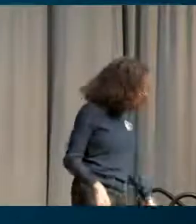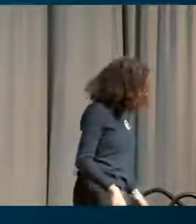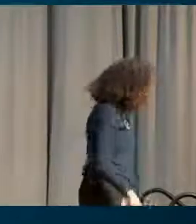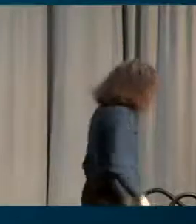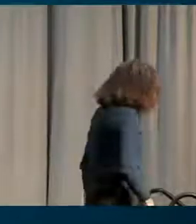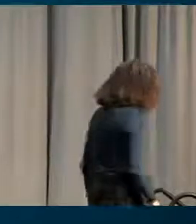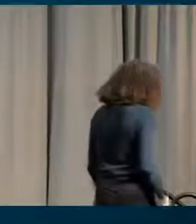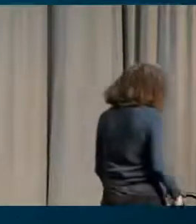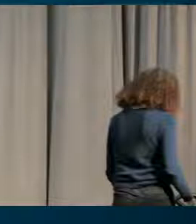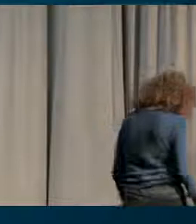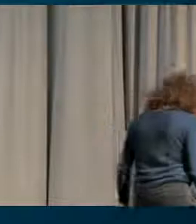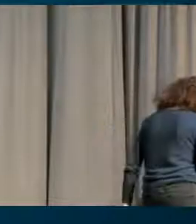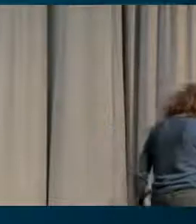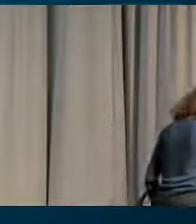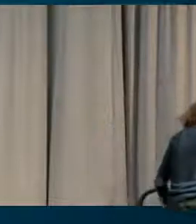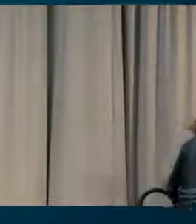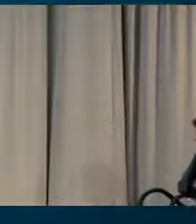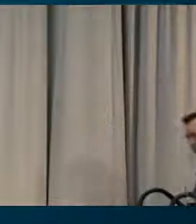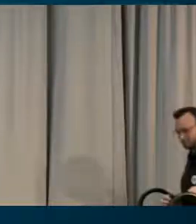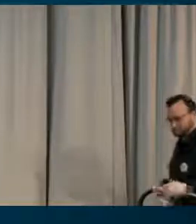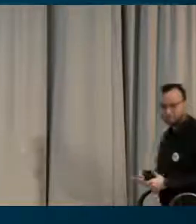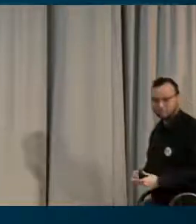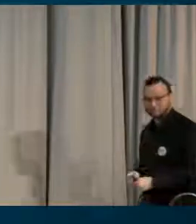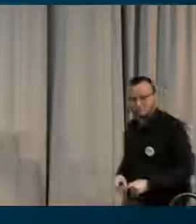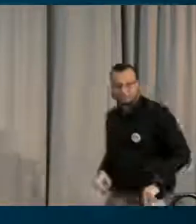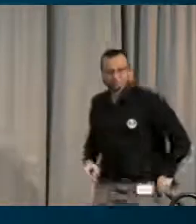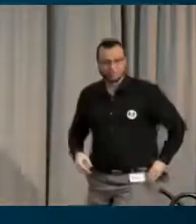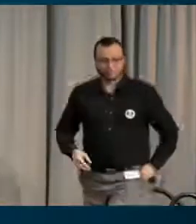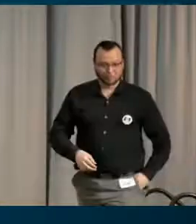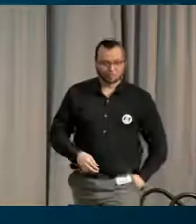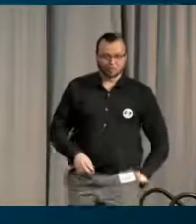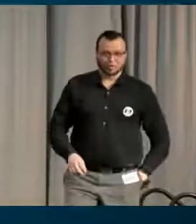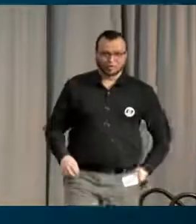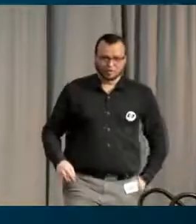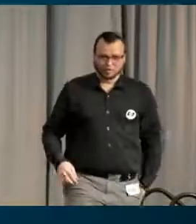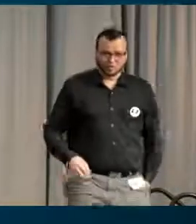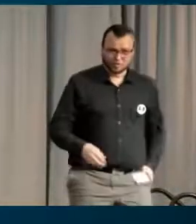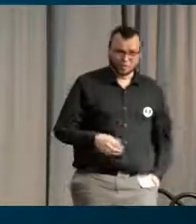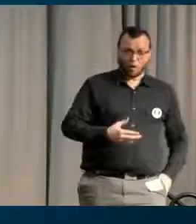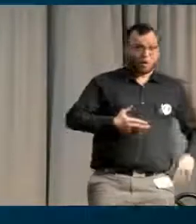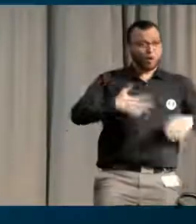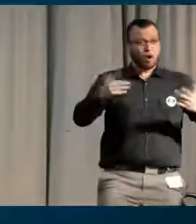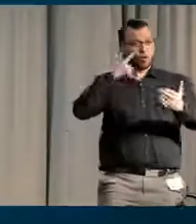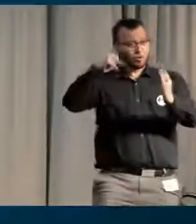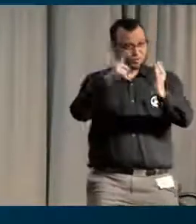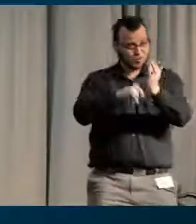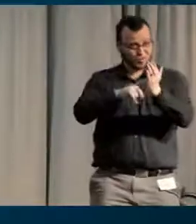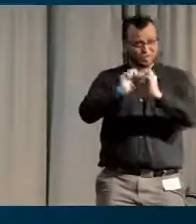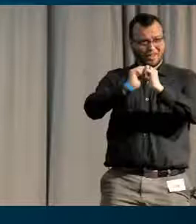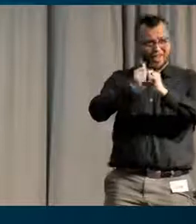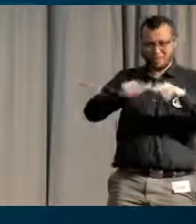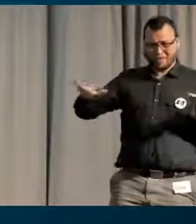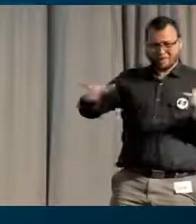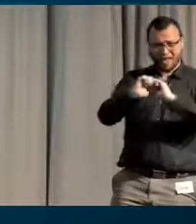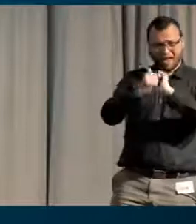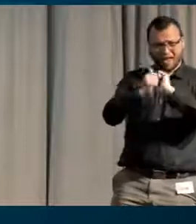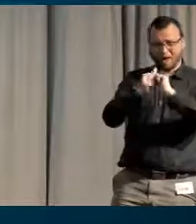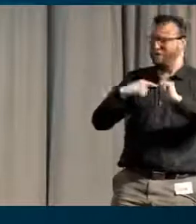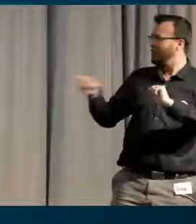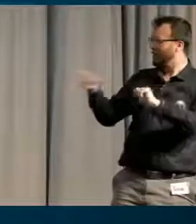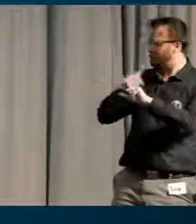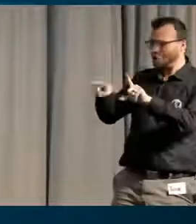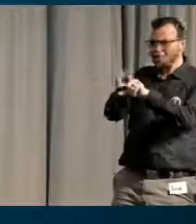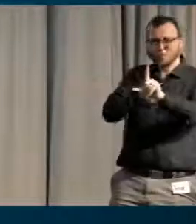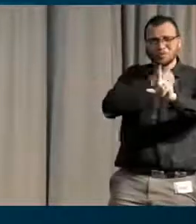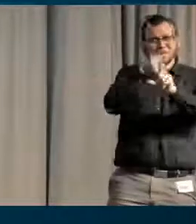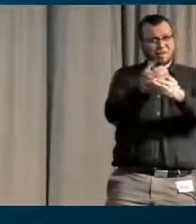Okay. So what we're seeing with how things fly, this can also impact things